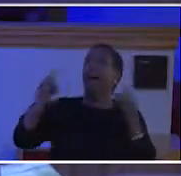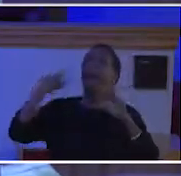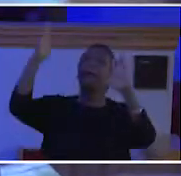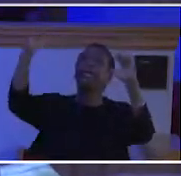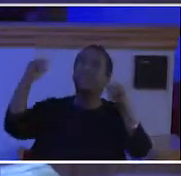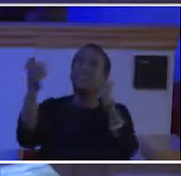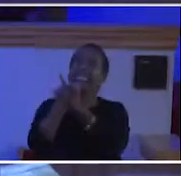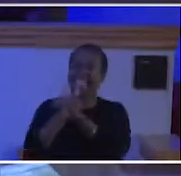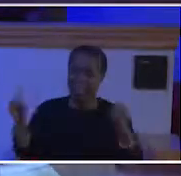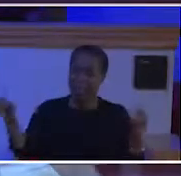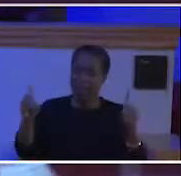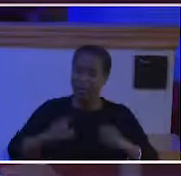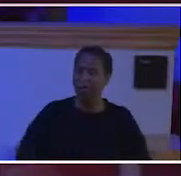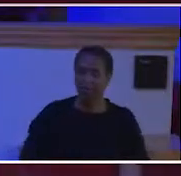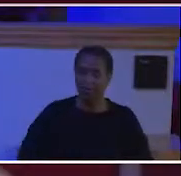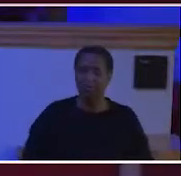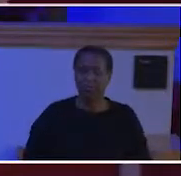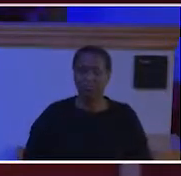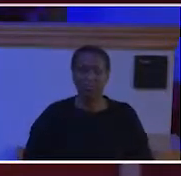the deliverer